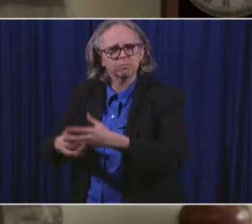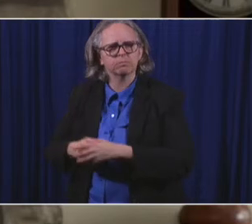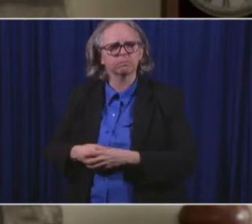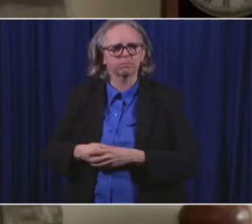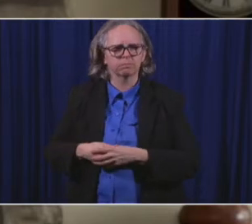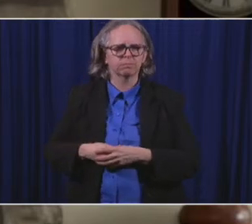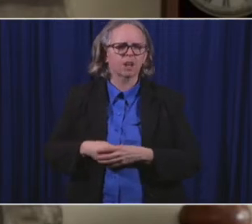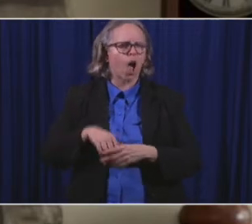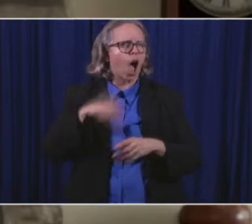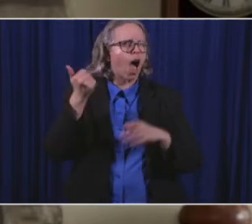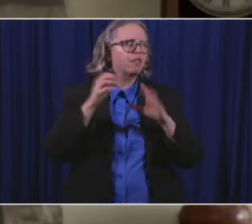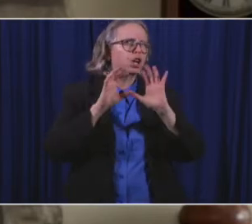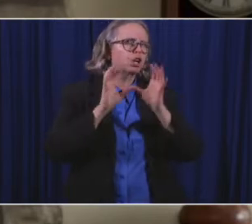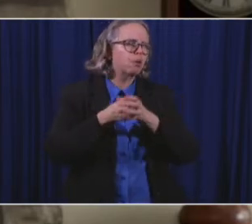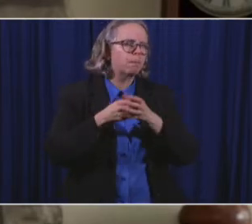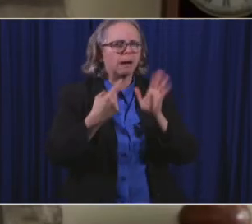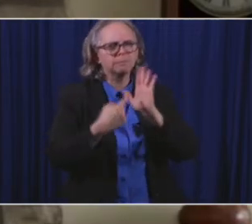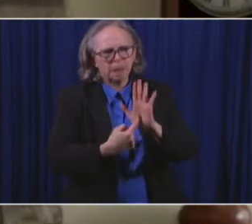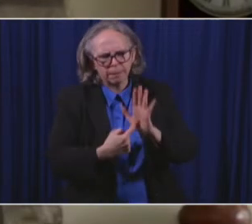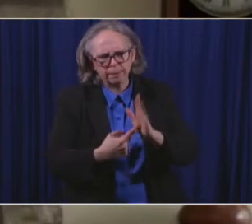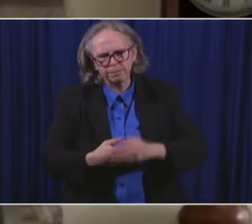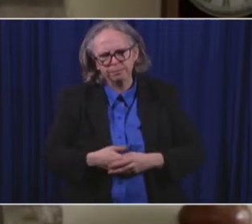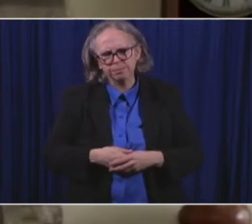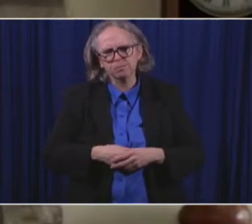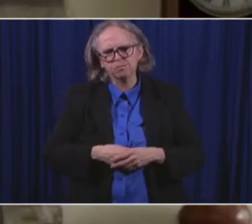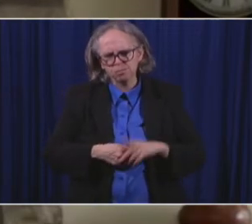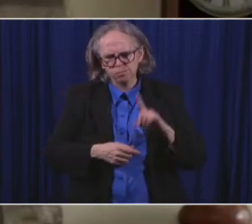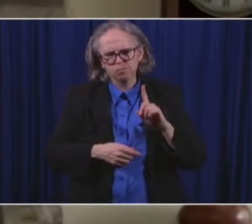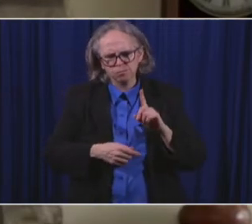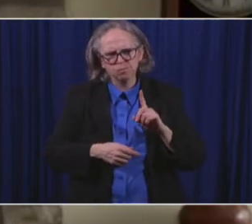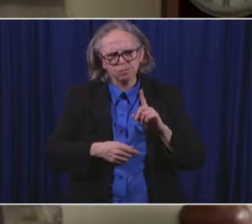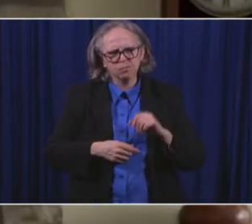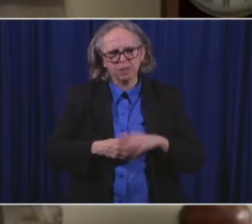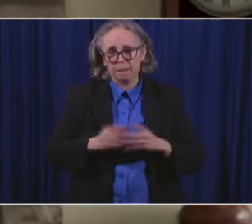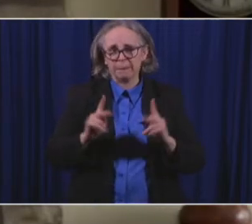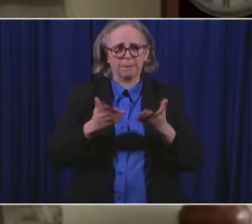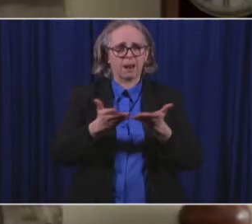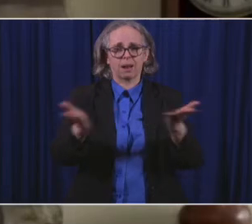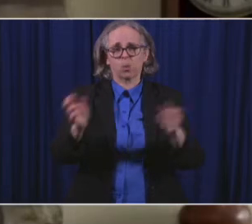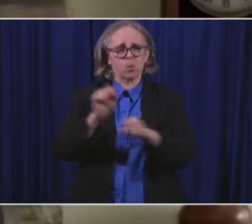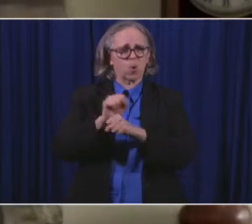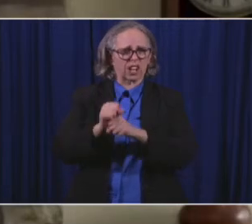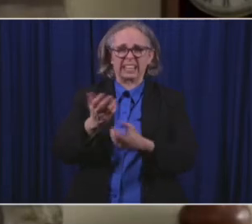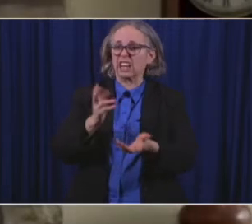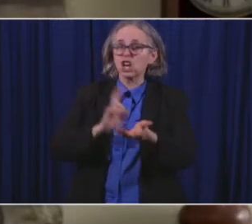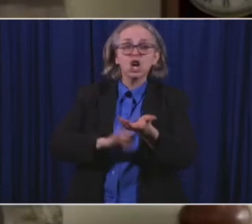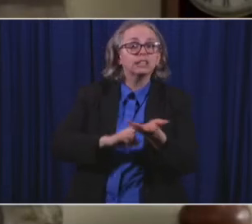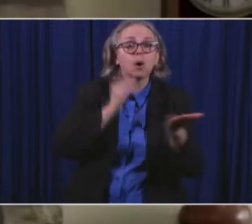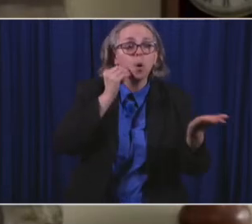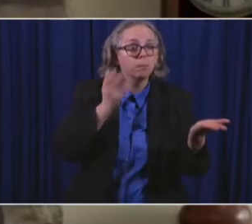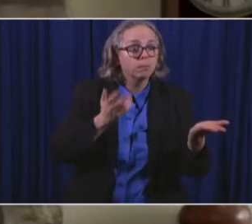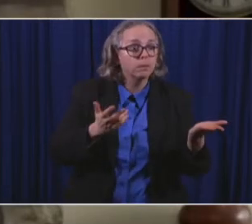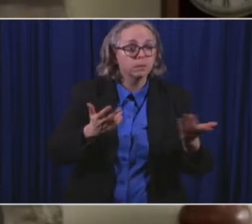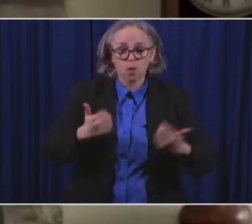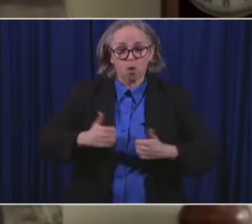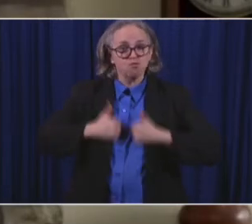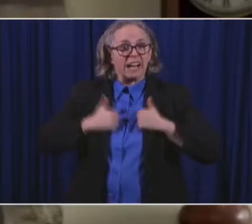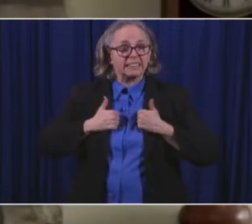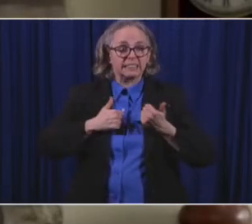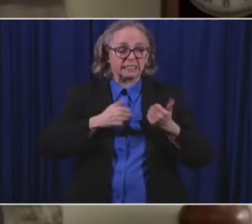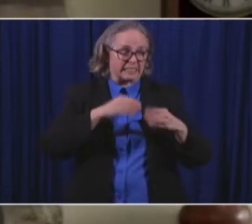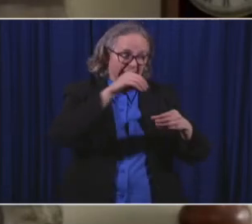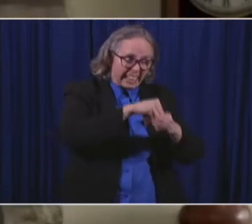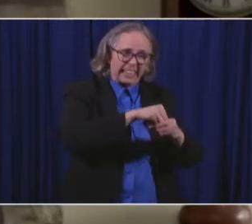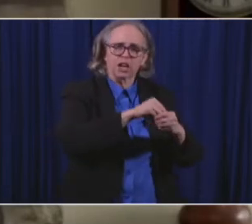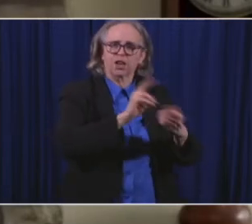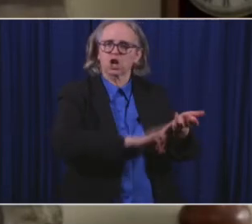Another group, of course, a huge group, is people in nursing homes, residents of nursing homes, and people who work there. And